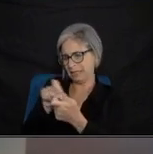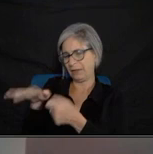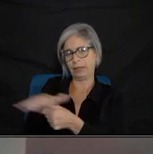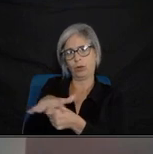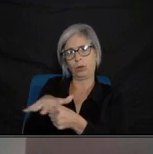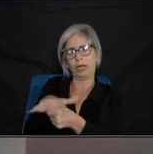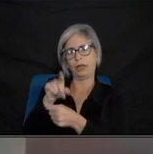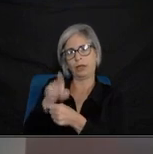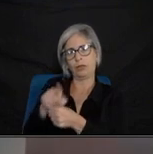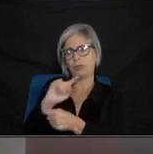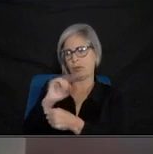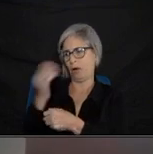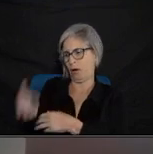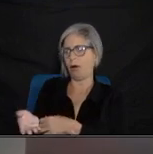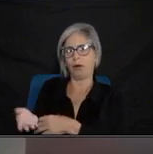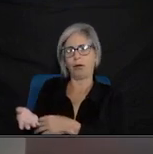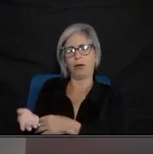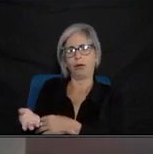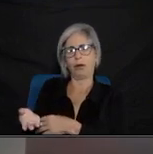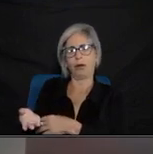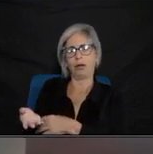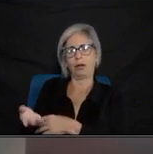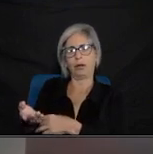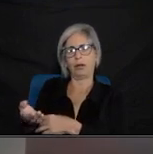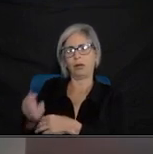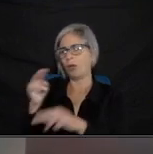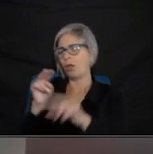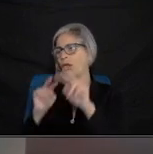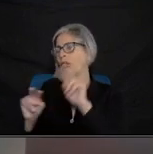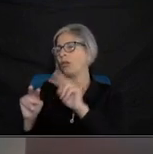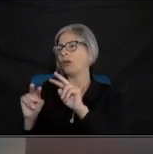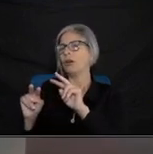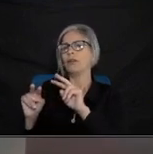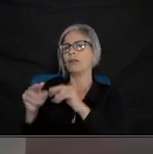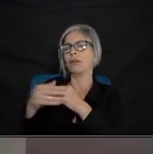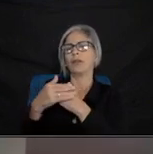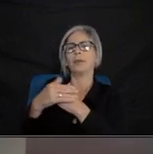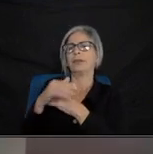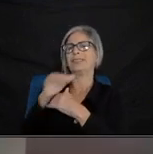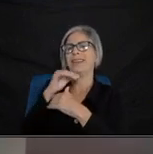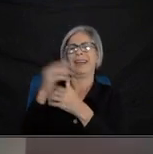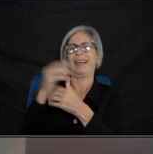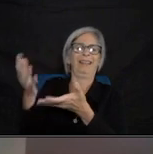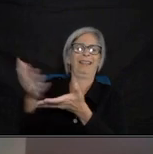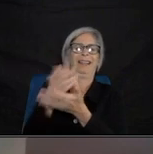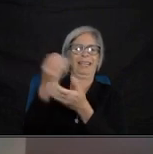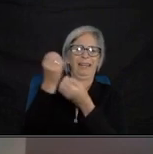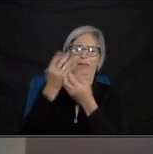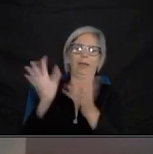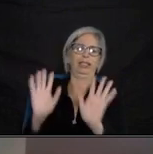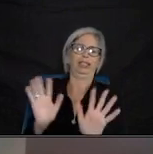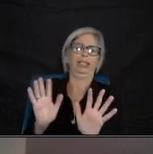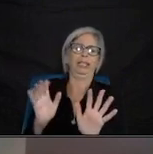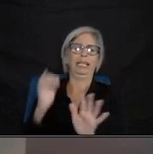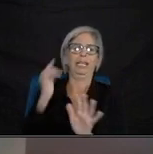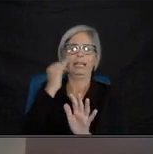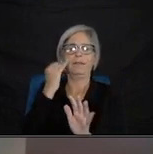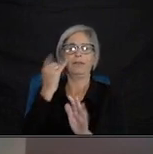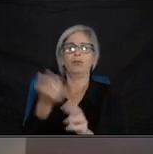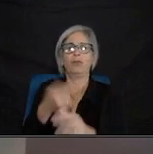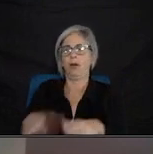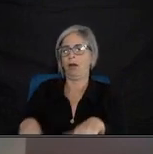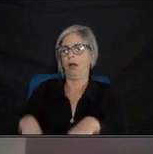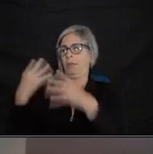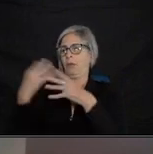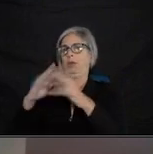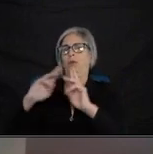you're actually at. So if you're going to look for like beach stuff on the app, it's not collecting information. The only time it collects it is when you're actually uploading